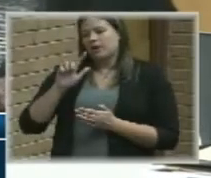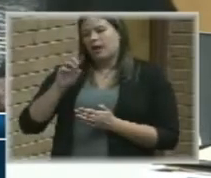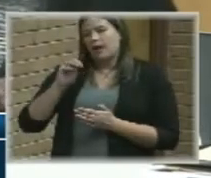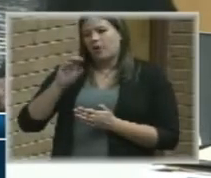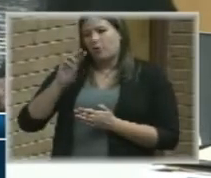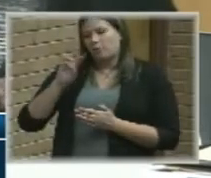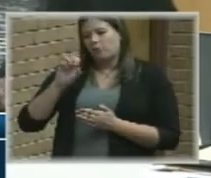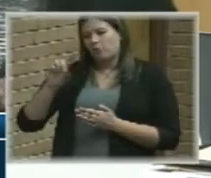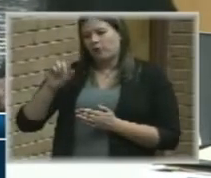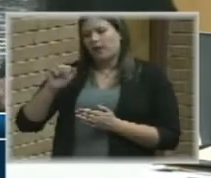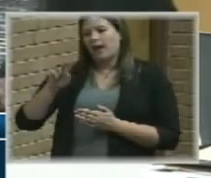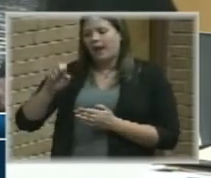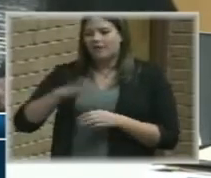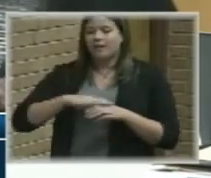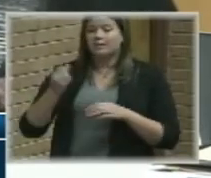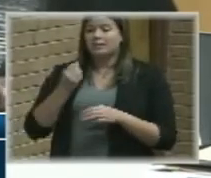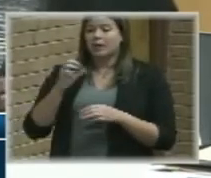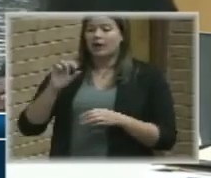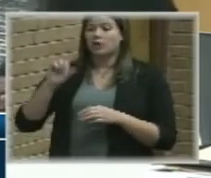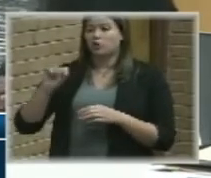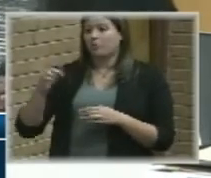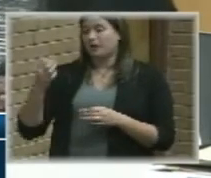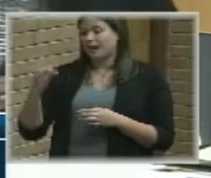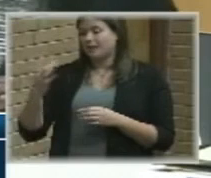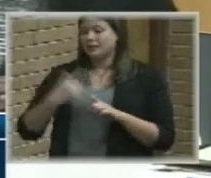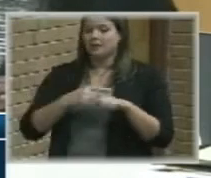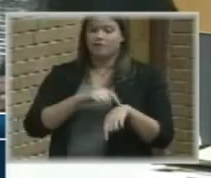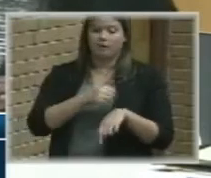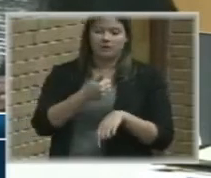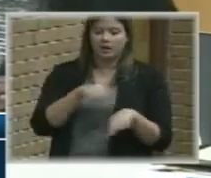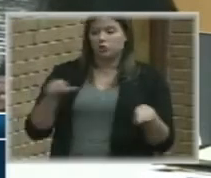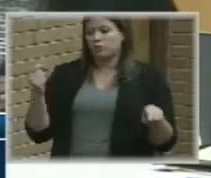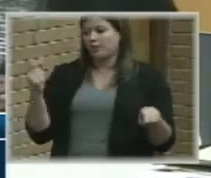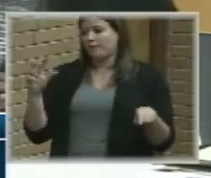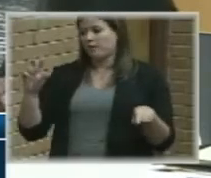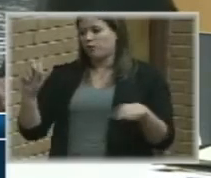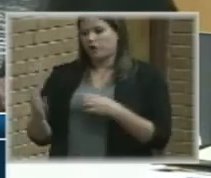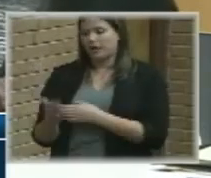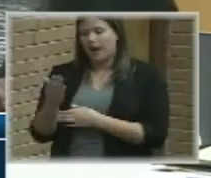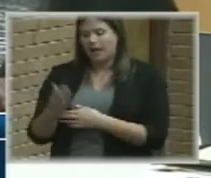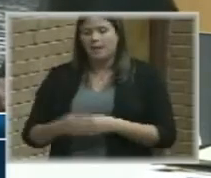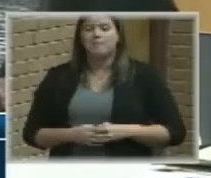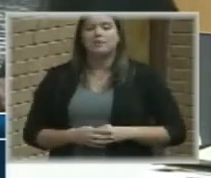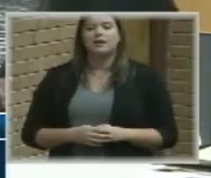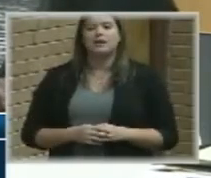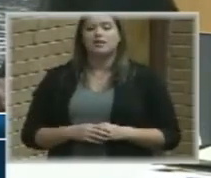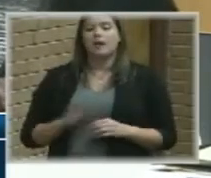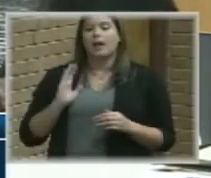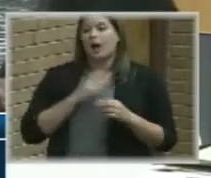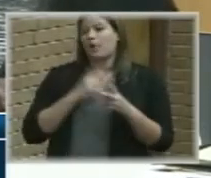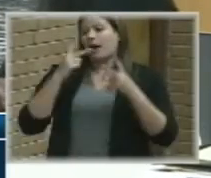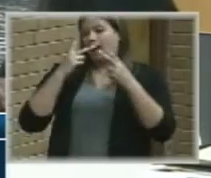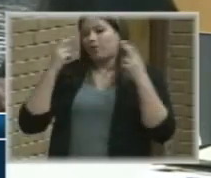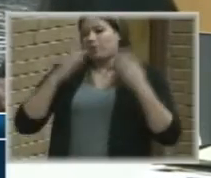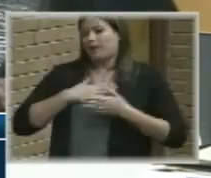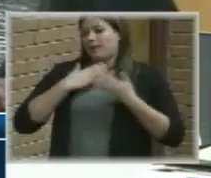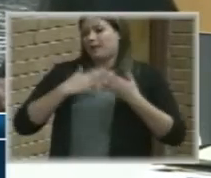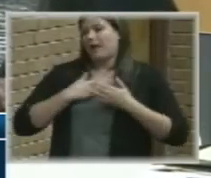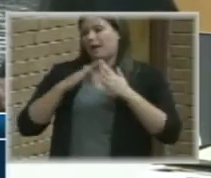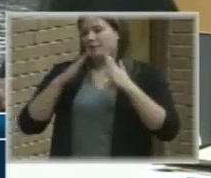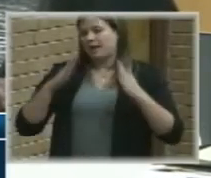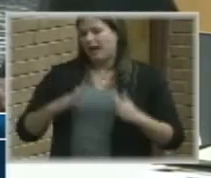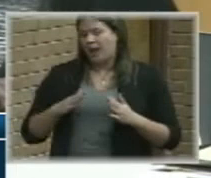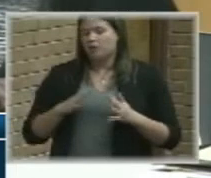Saturday, October 19th from 10 to 11:30 a.m. Our Halloween Happy House